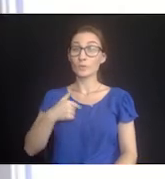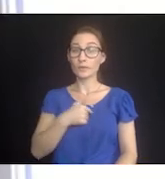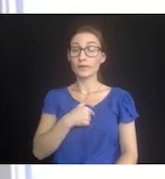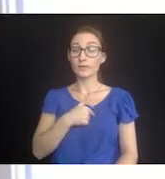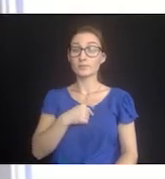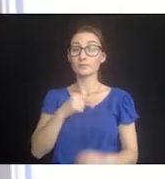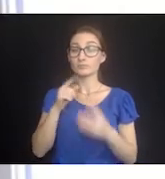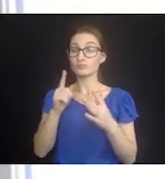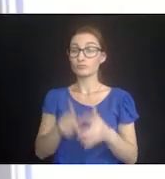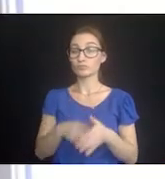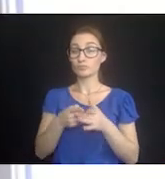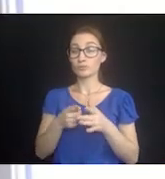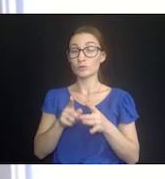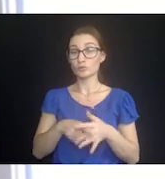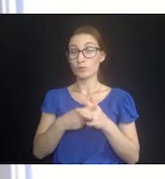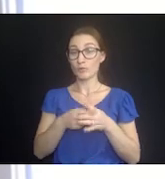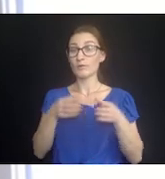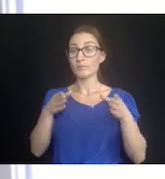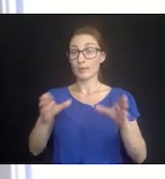Because